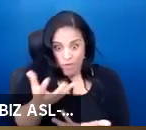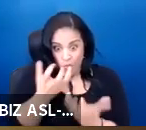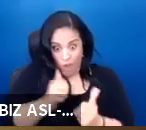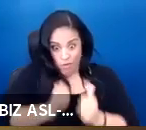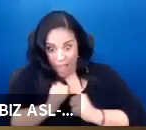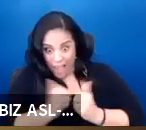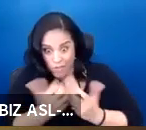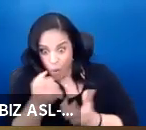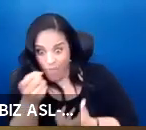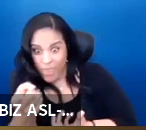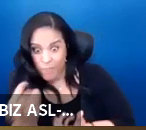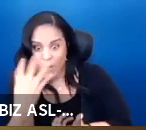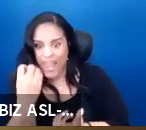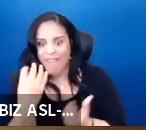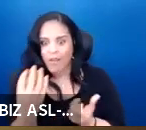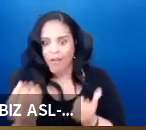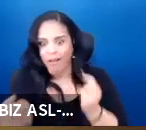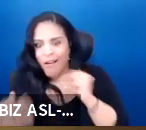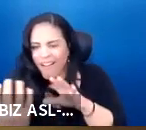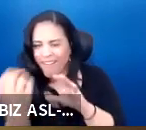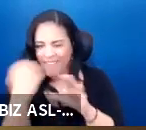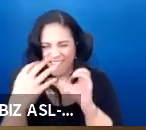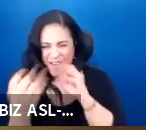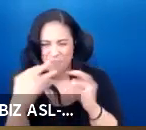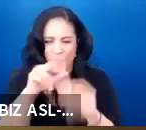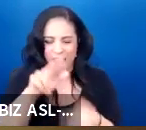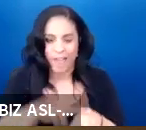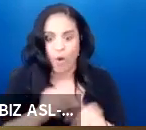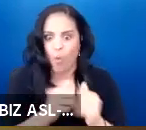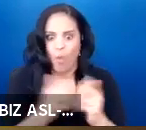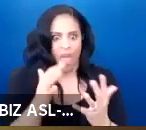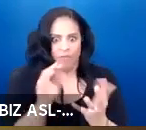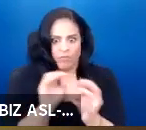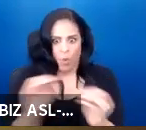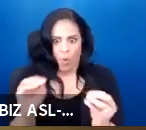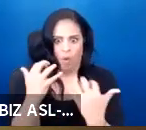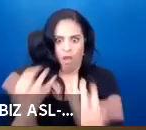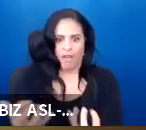that you want it to be natural, you know? And without the audience there, it makes things so